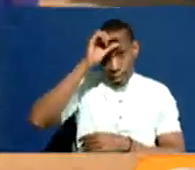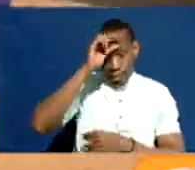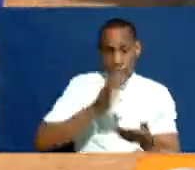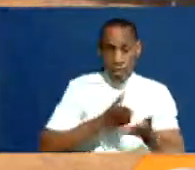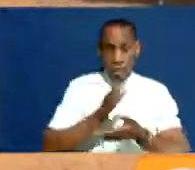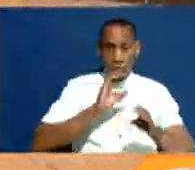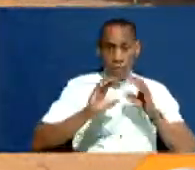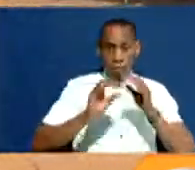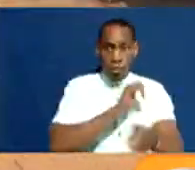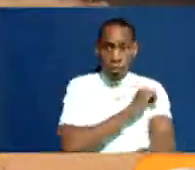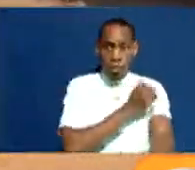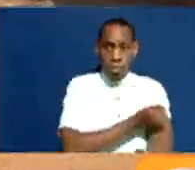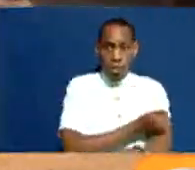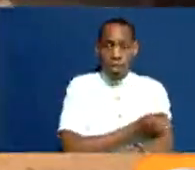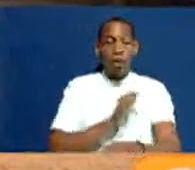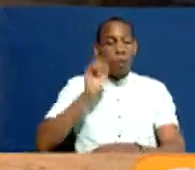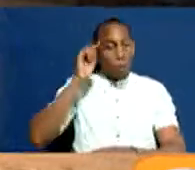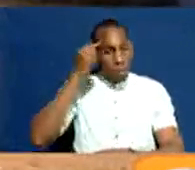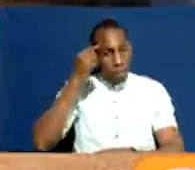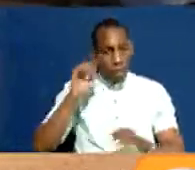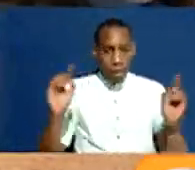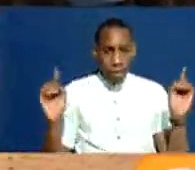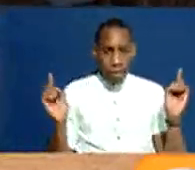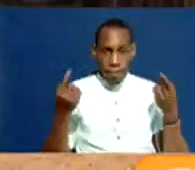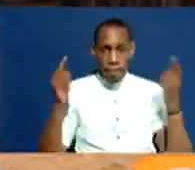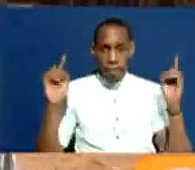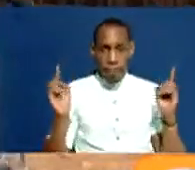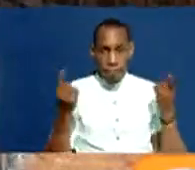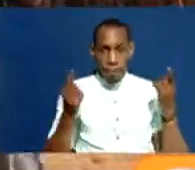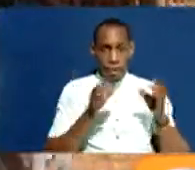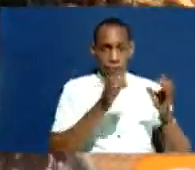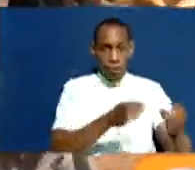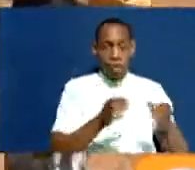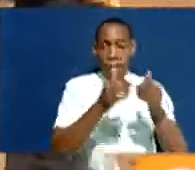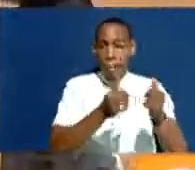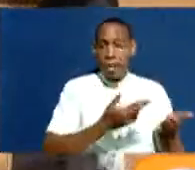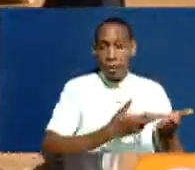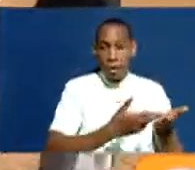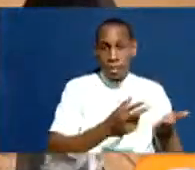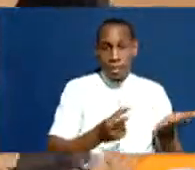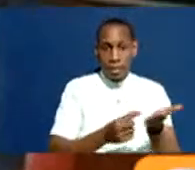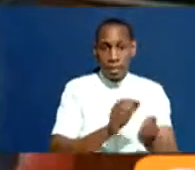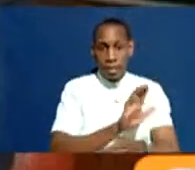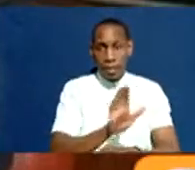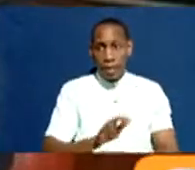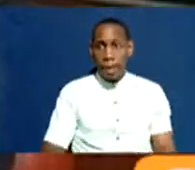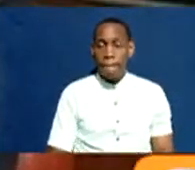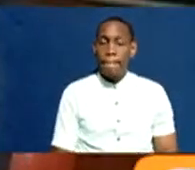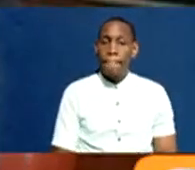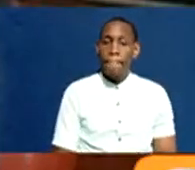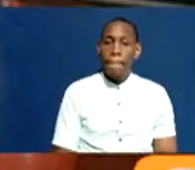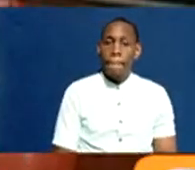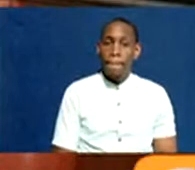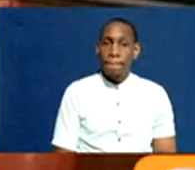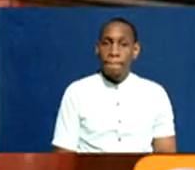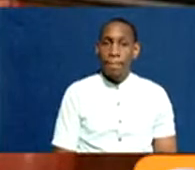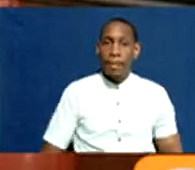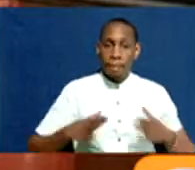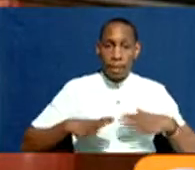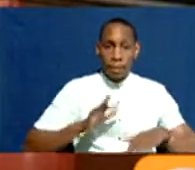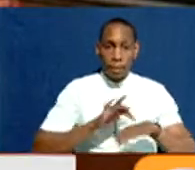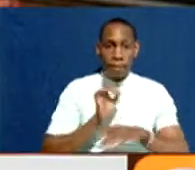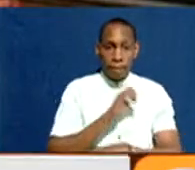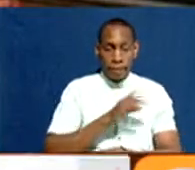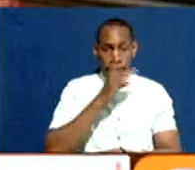the Communication Authority to consider pastoralist communities who are yet to register their SIM cards. The people that are affected